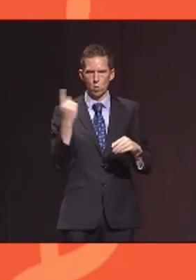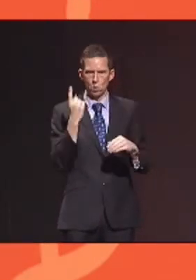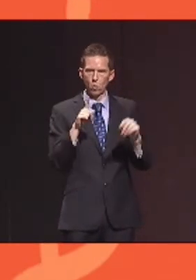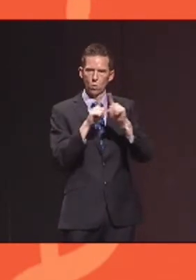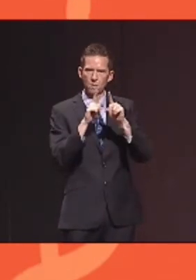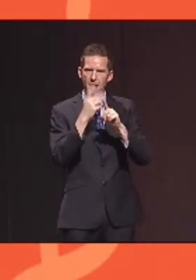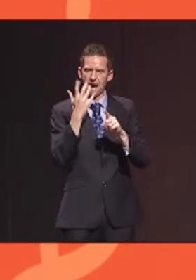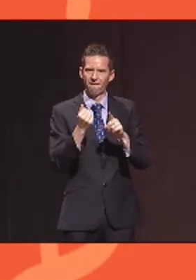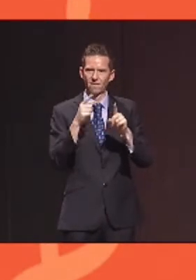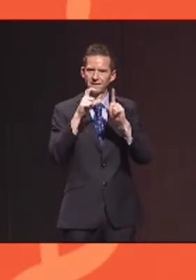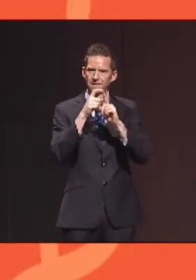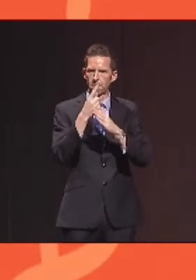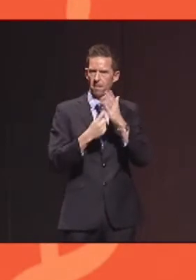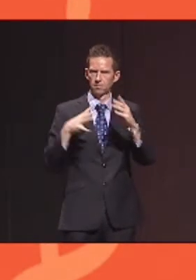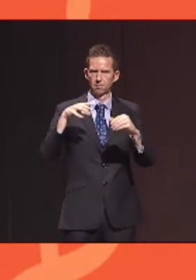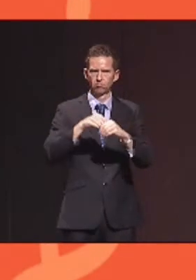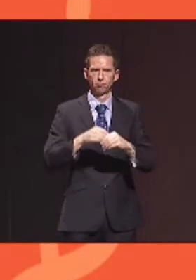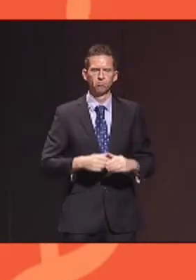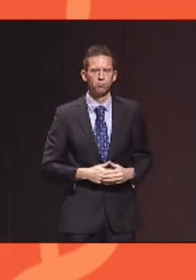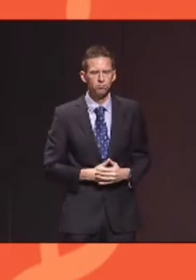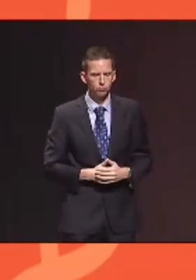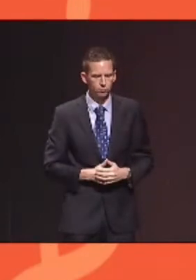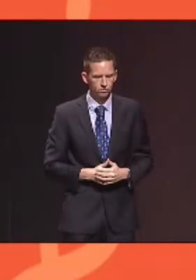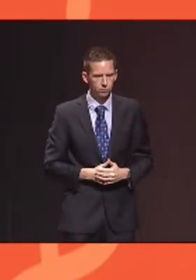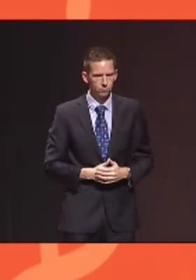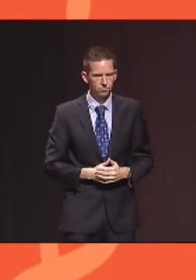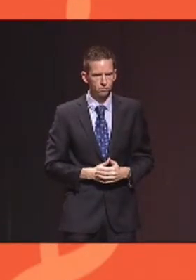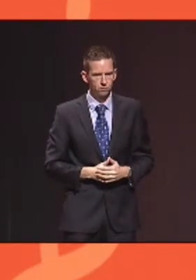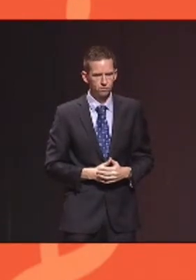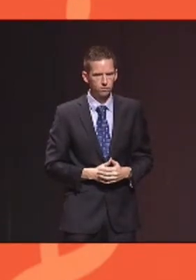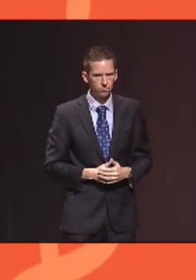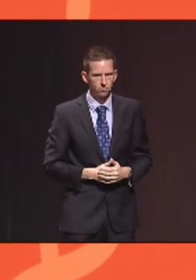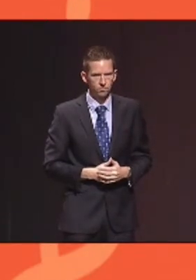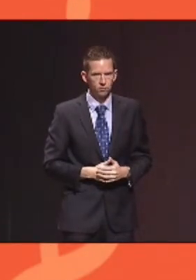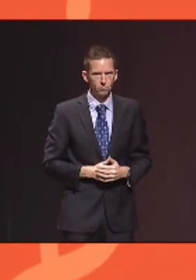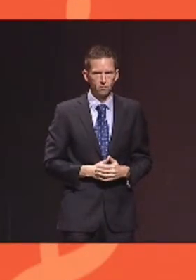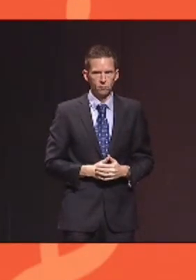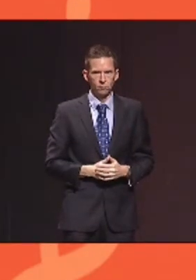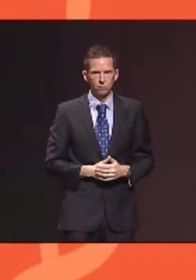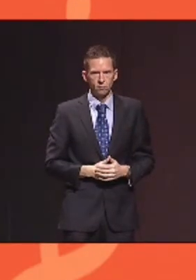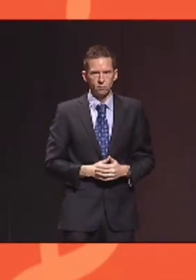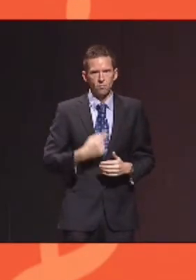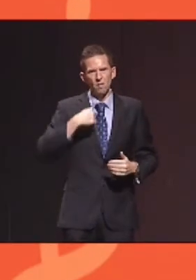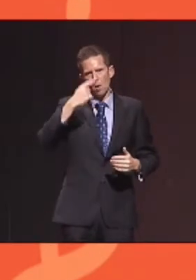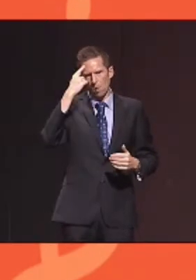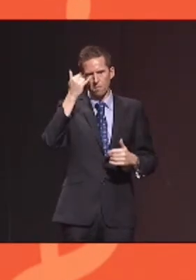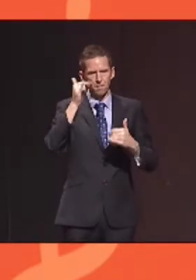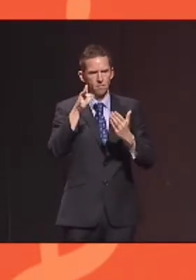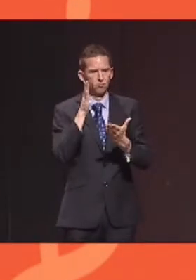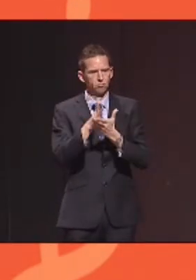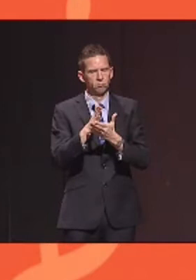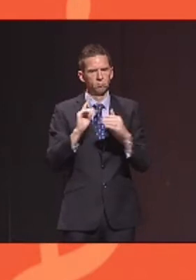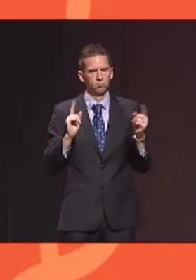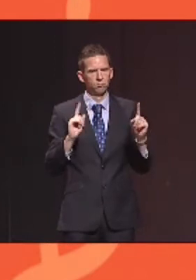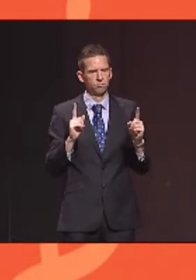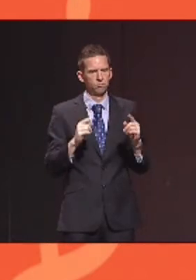that are also having a disability. And we thought it would be an actual